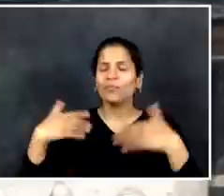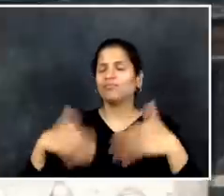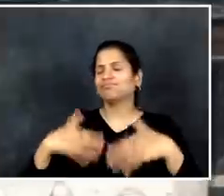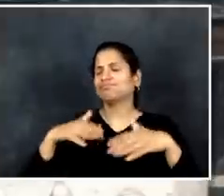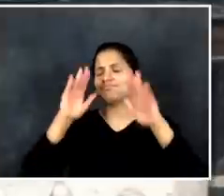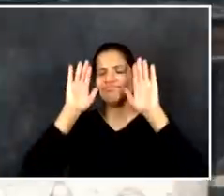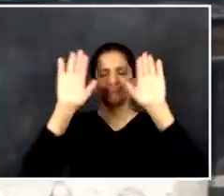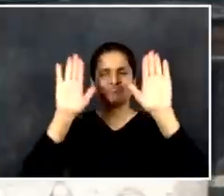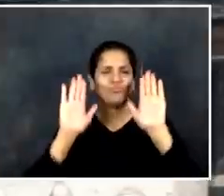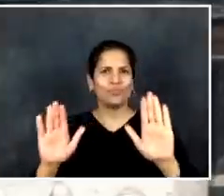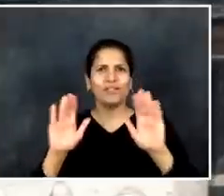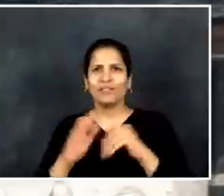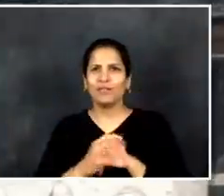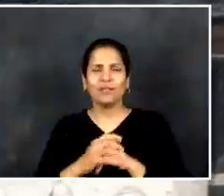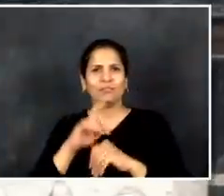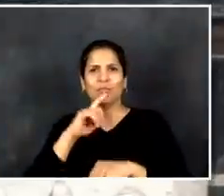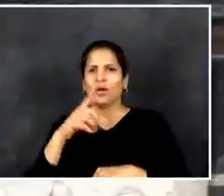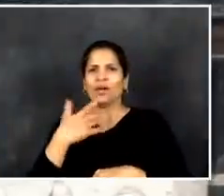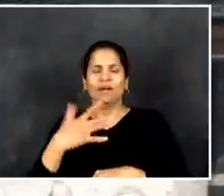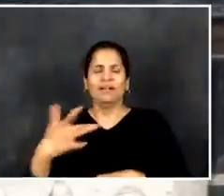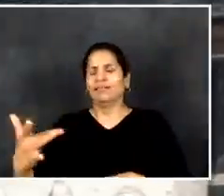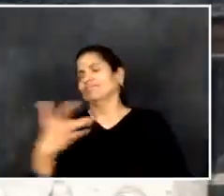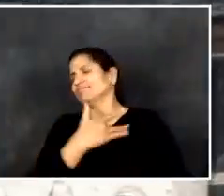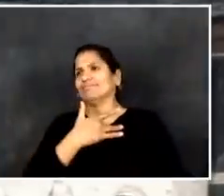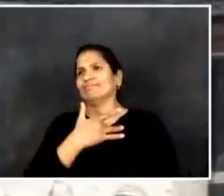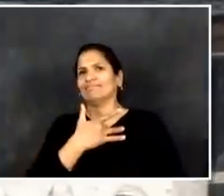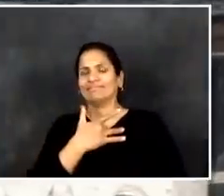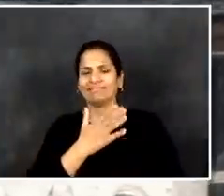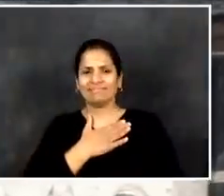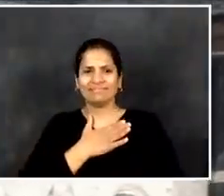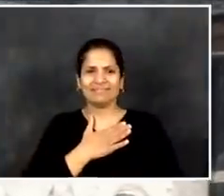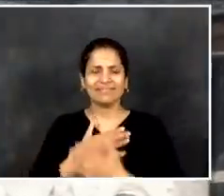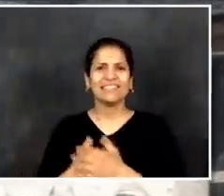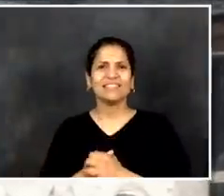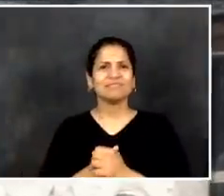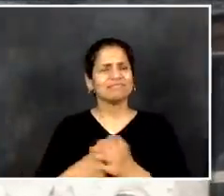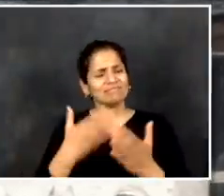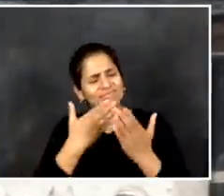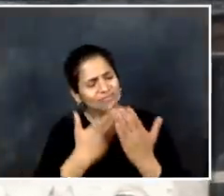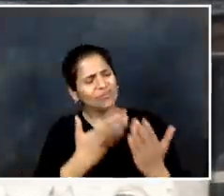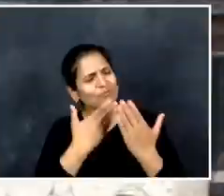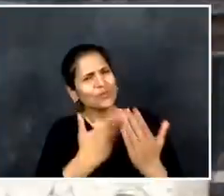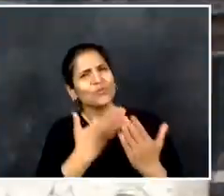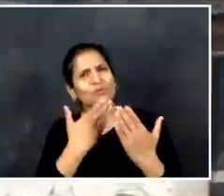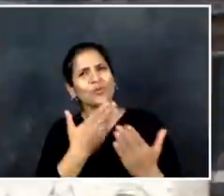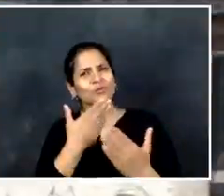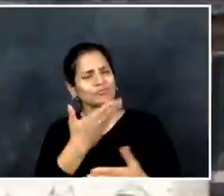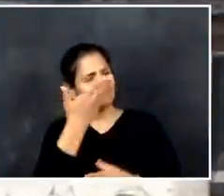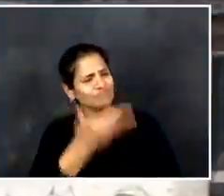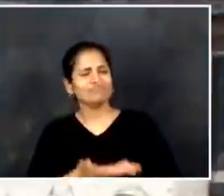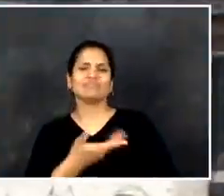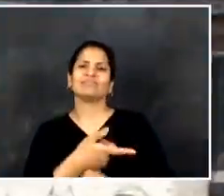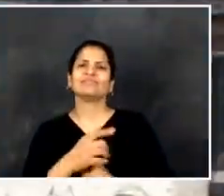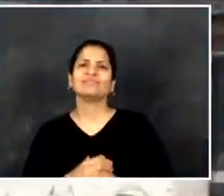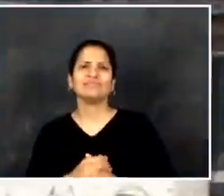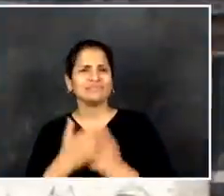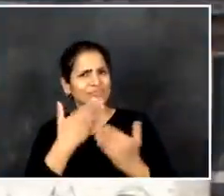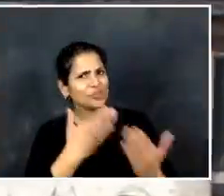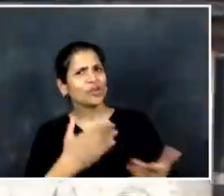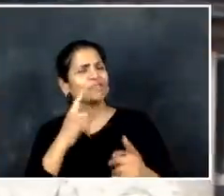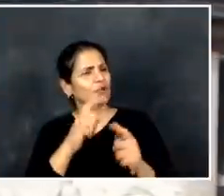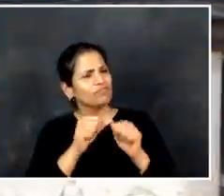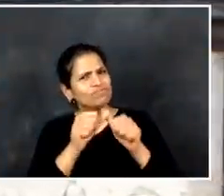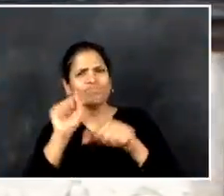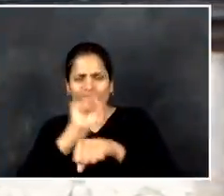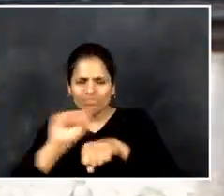powerful. And I just have to thank you so deeply for sticking with it, no matter what. And I want to